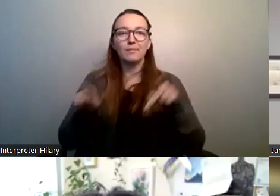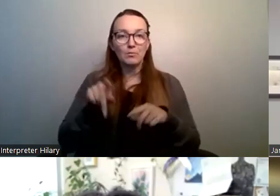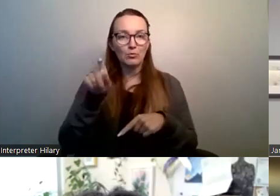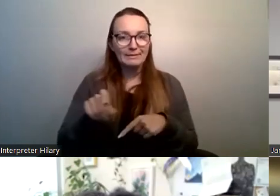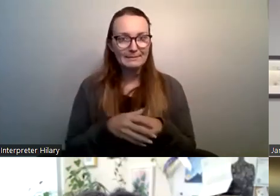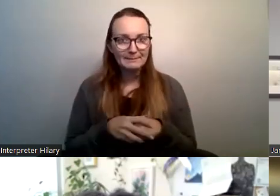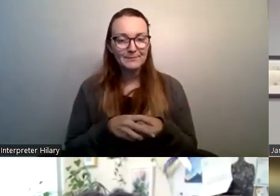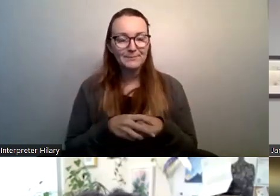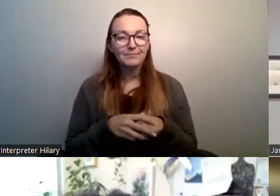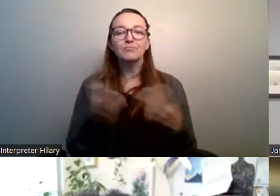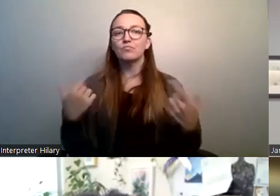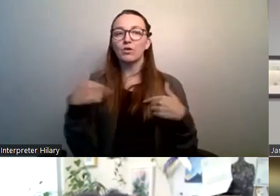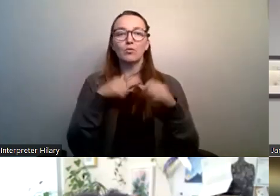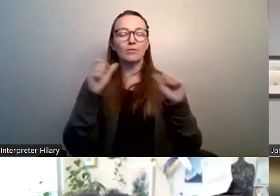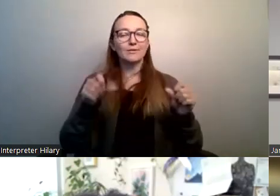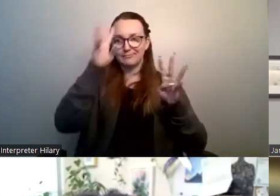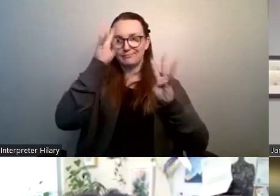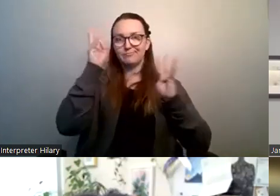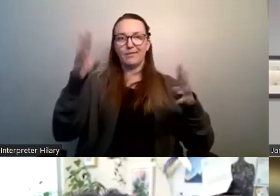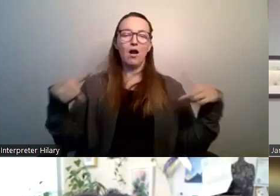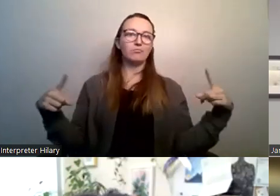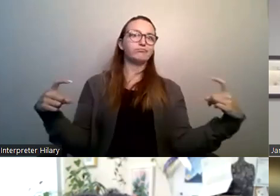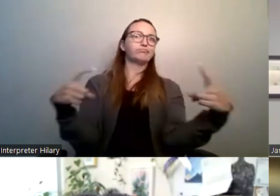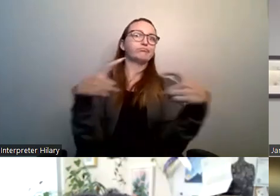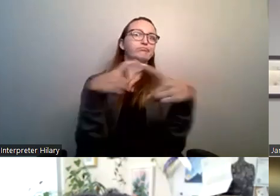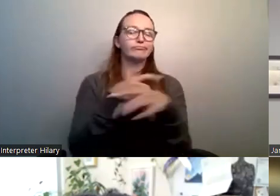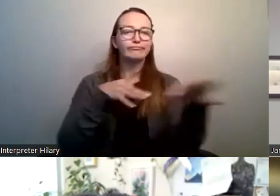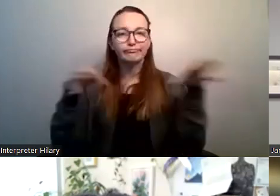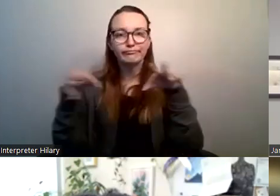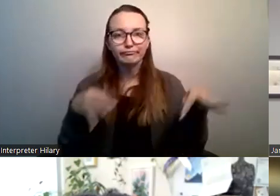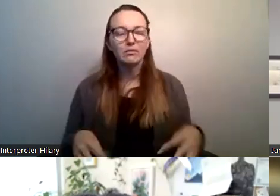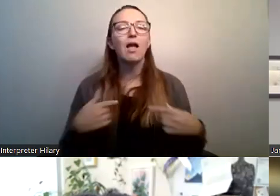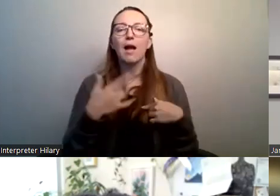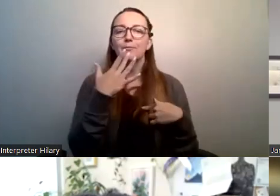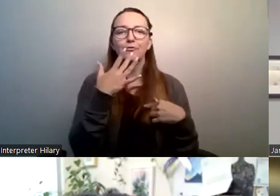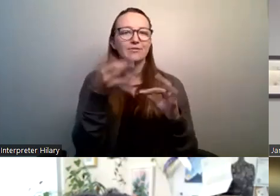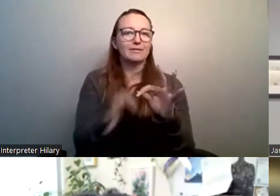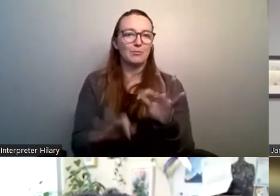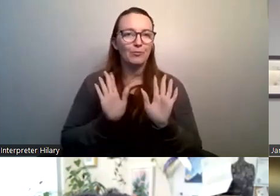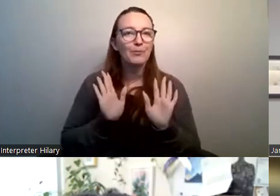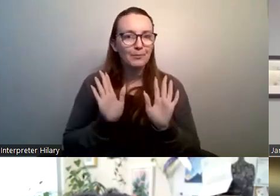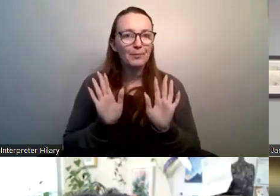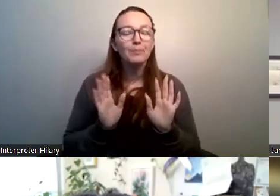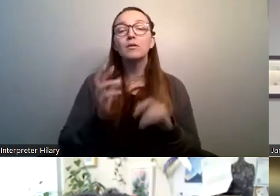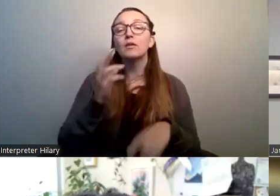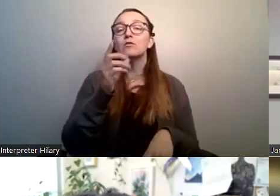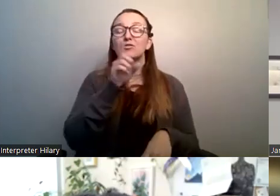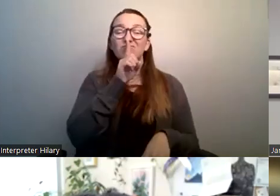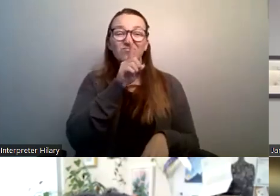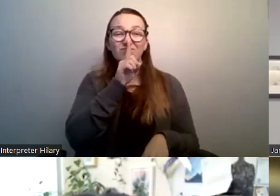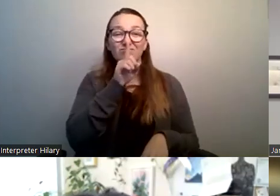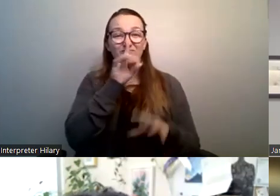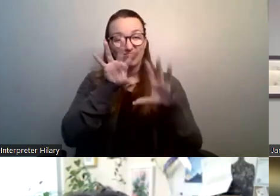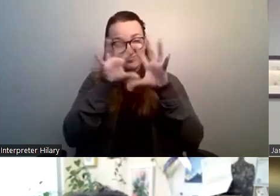is, we could come up with a very complex definition, but I like that simple one because it really encompasses all the